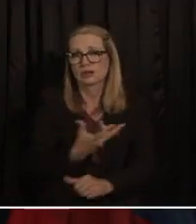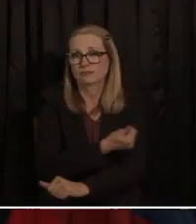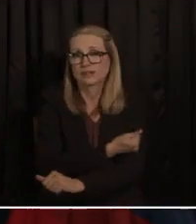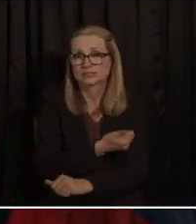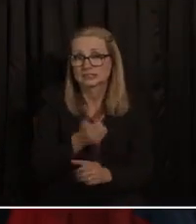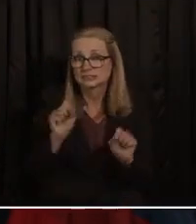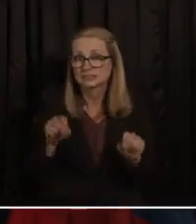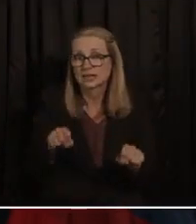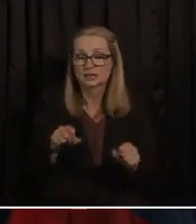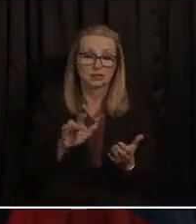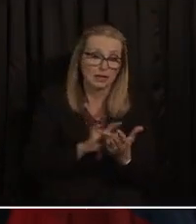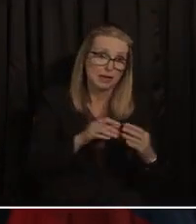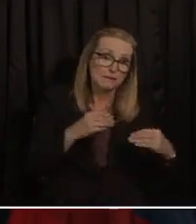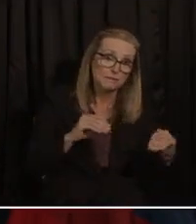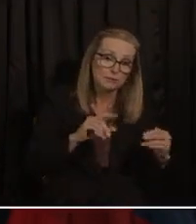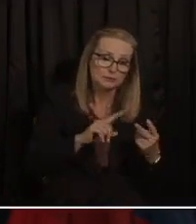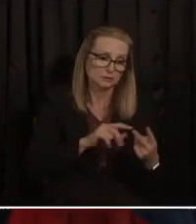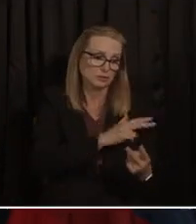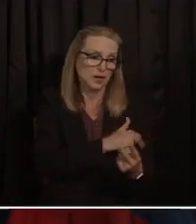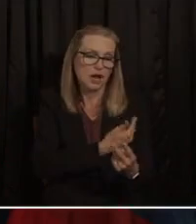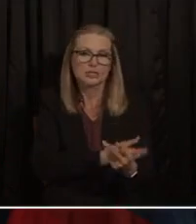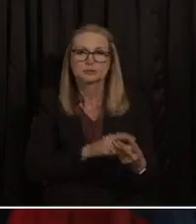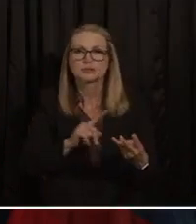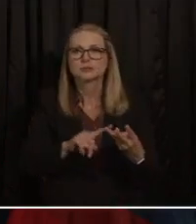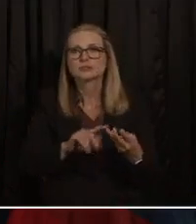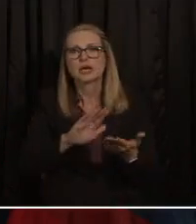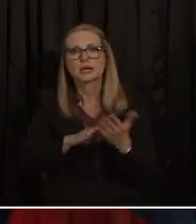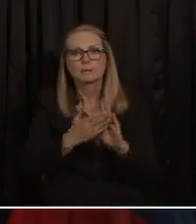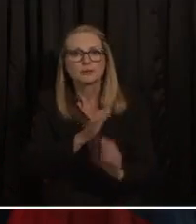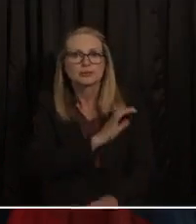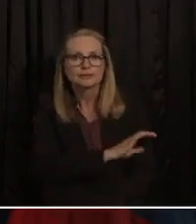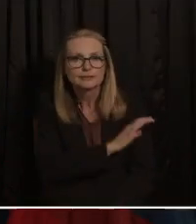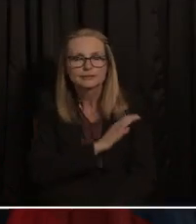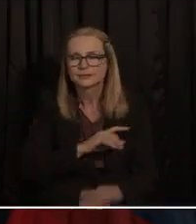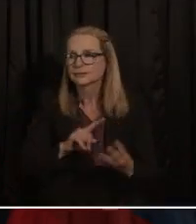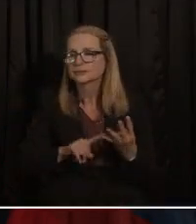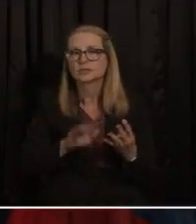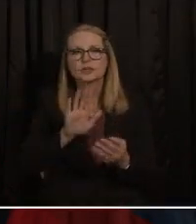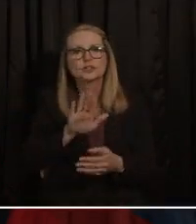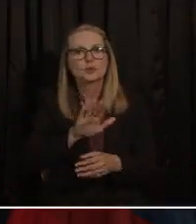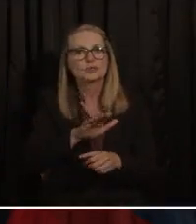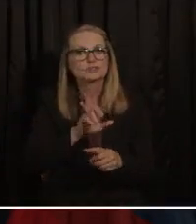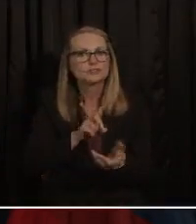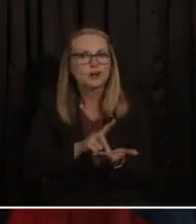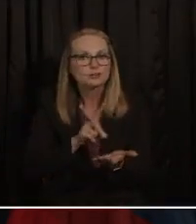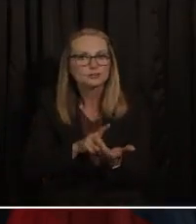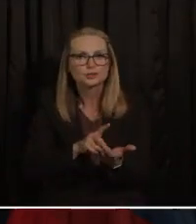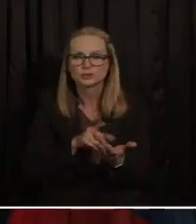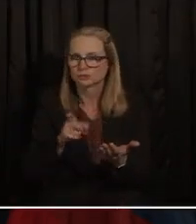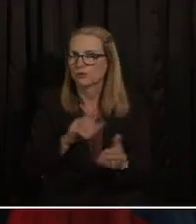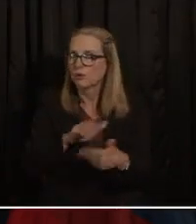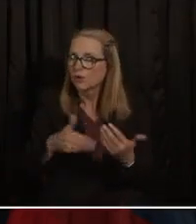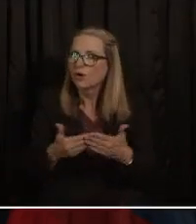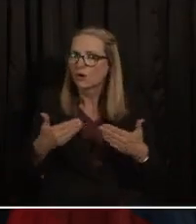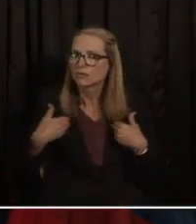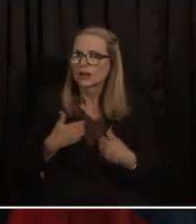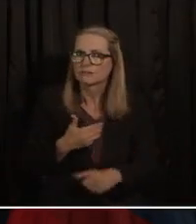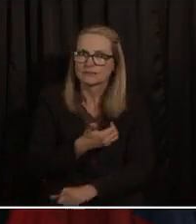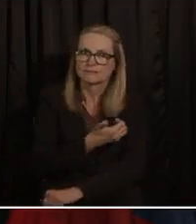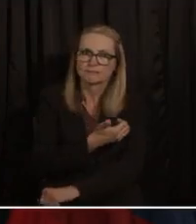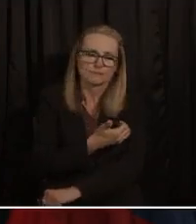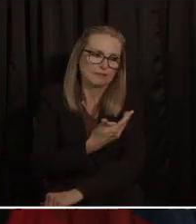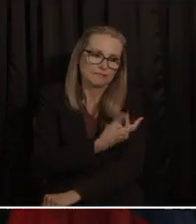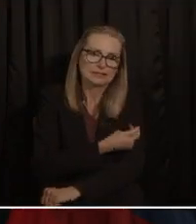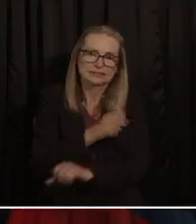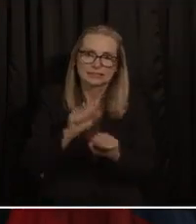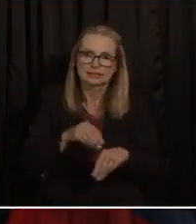Pharmacies, hospitals, community health clinics, your local doctor, all available. And with the high level of the virus